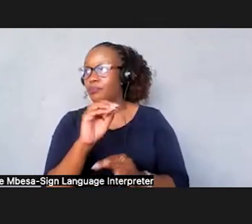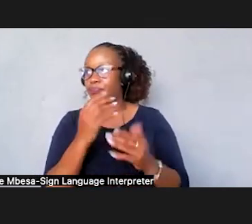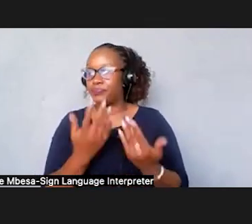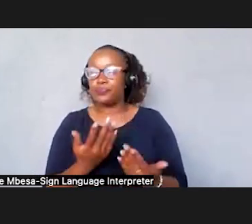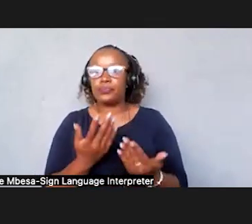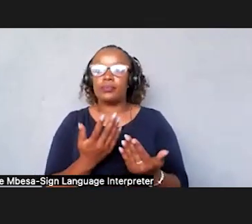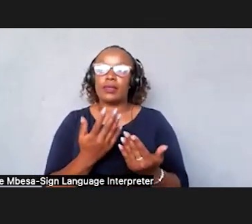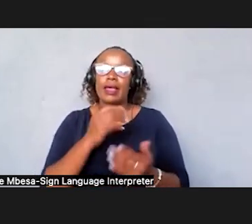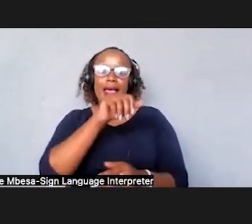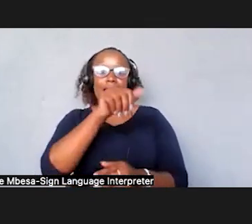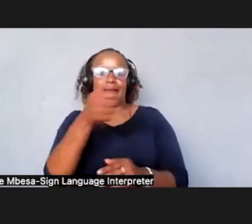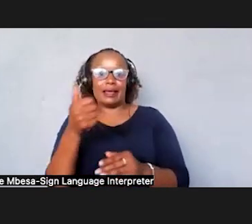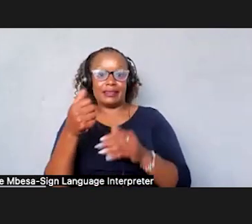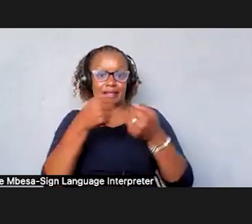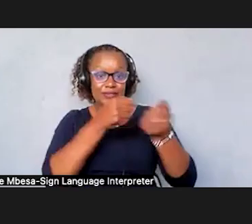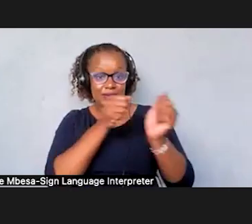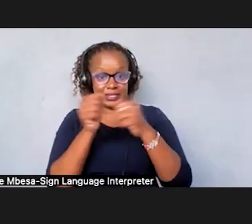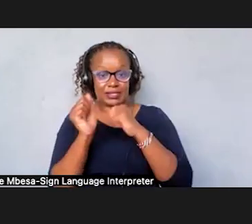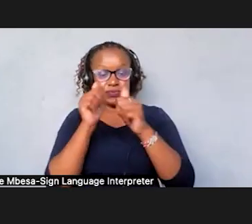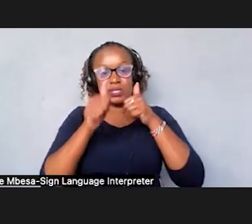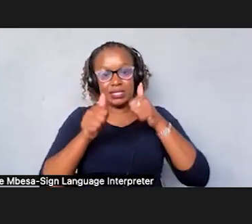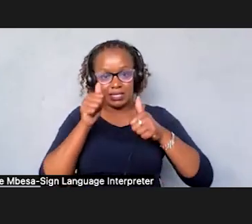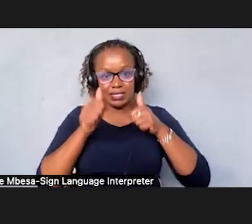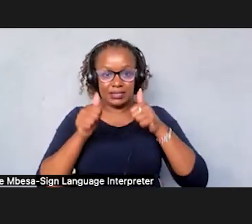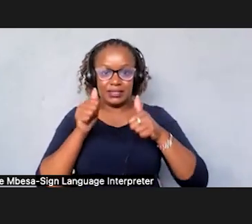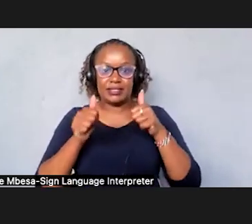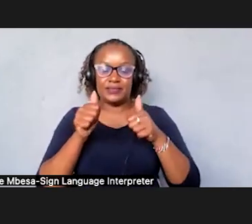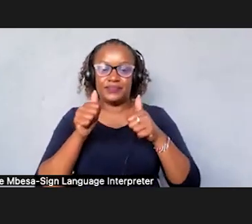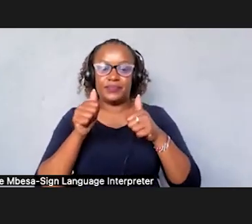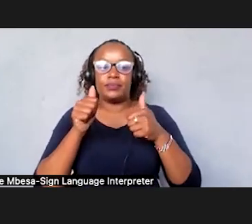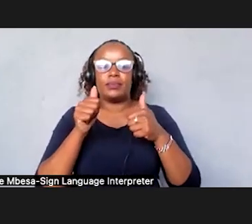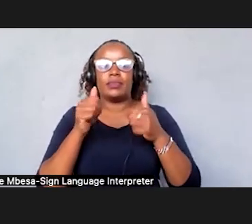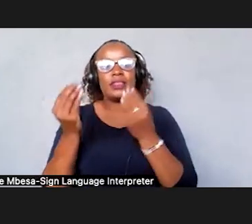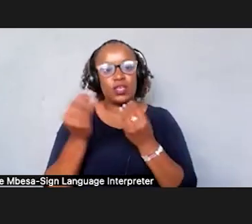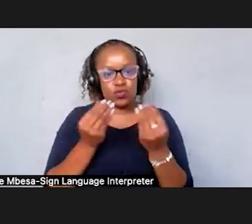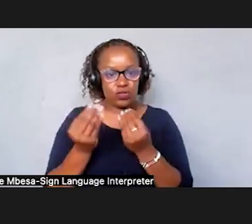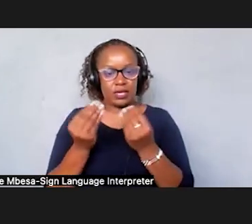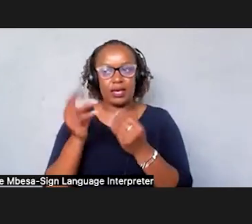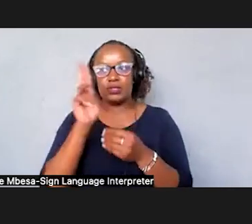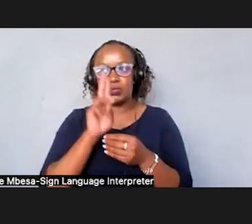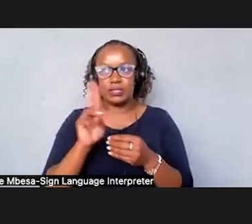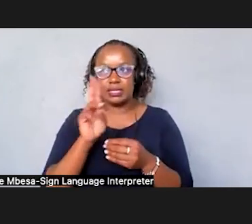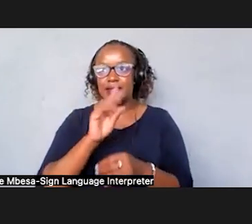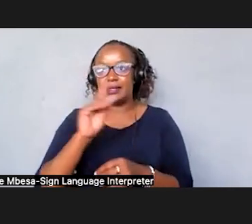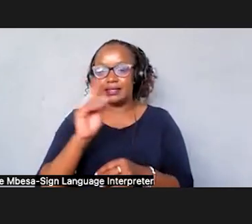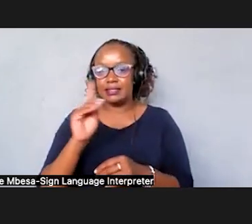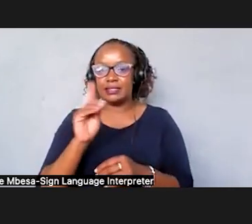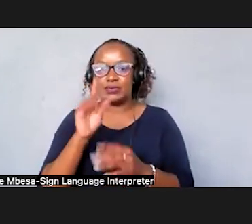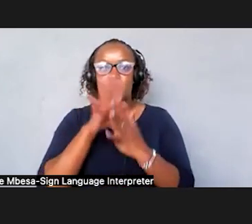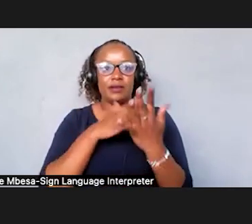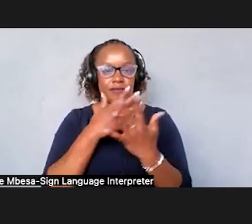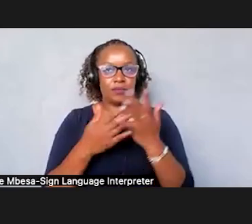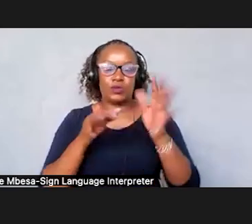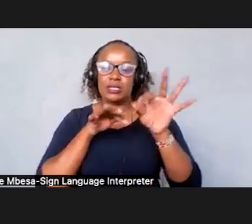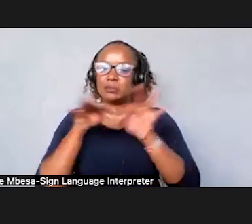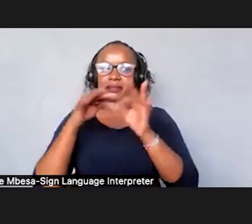another strategies that young are using is they are using digital platform to tell the real stories,